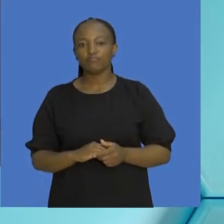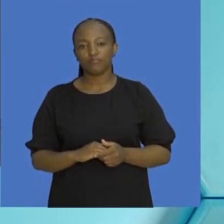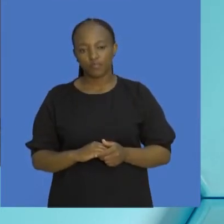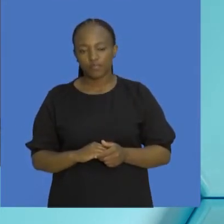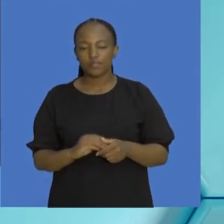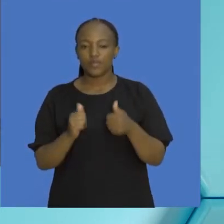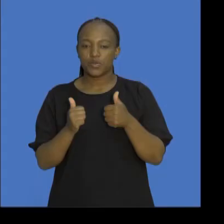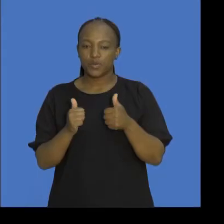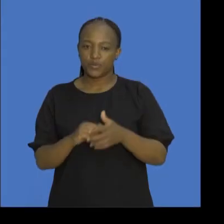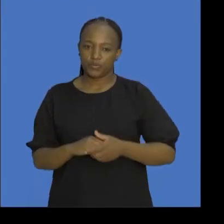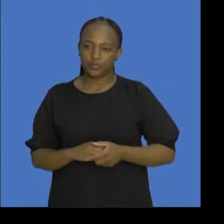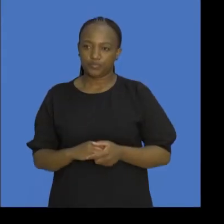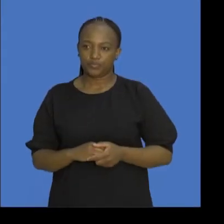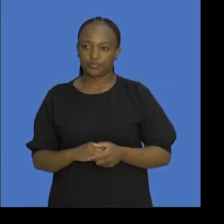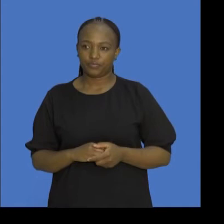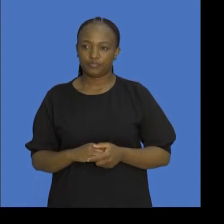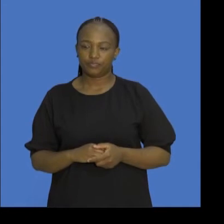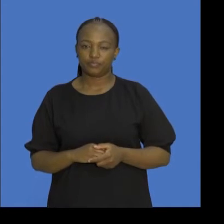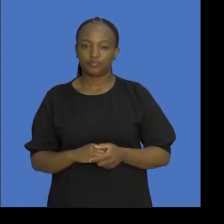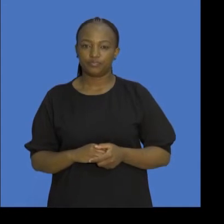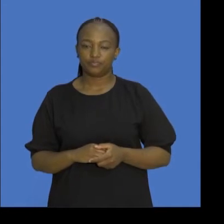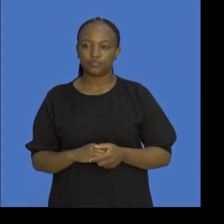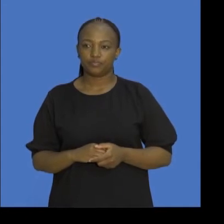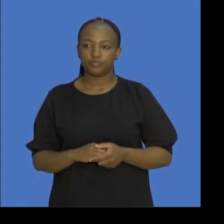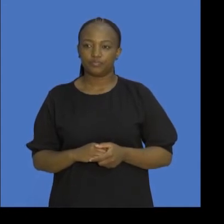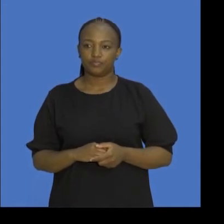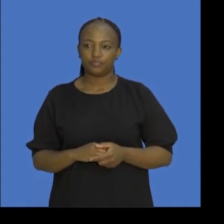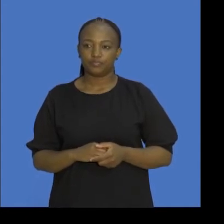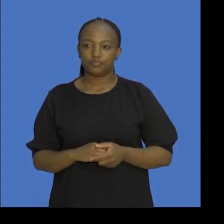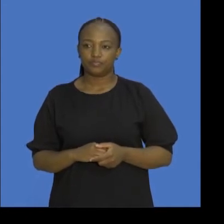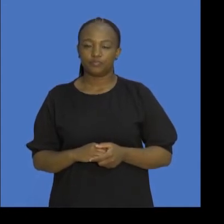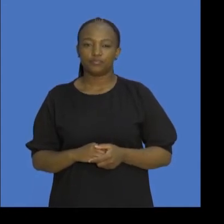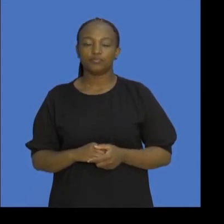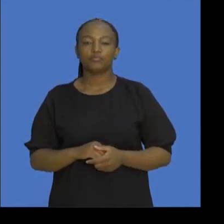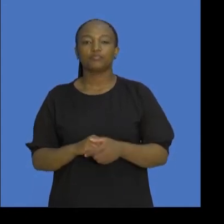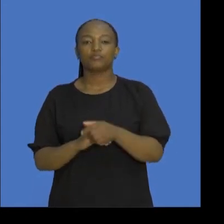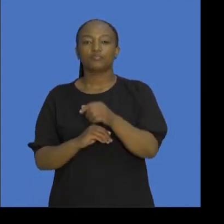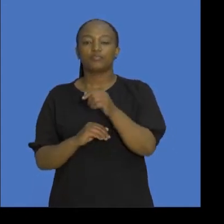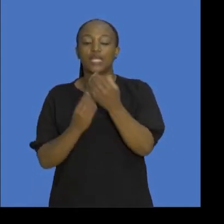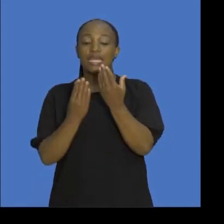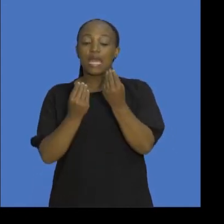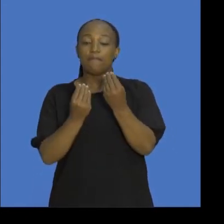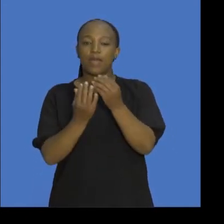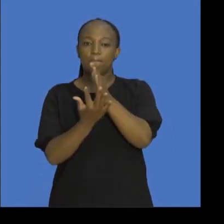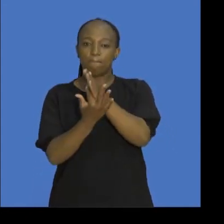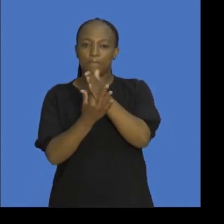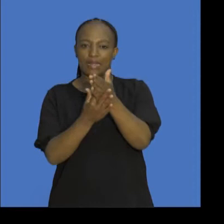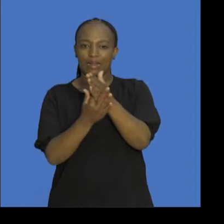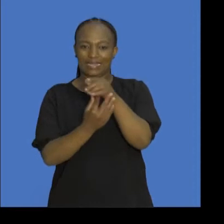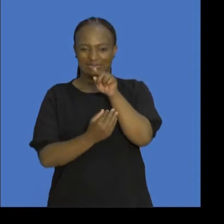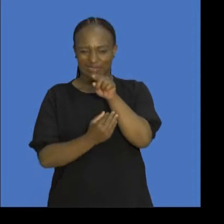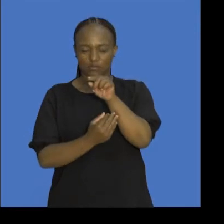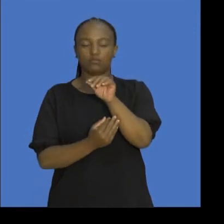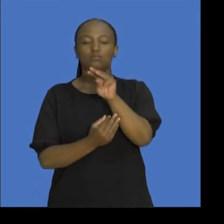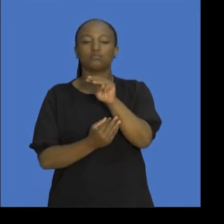Good. So how do we look at the median? So the median is the middle value of set